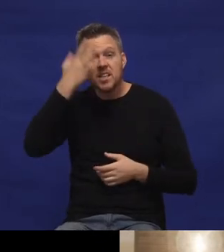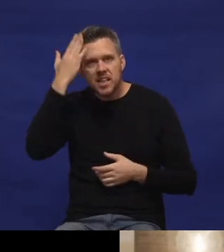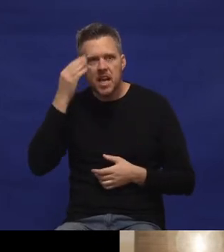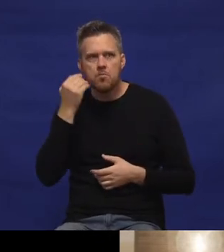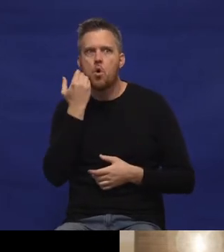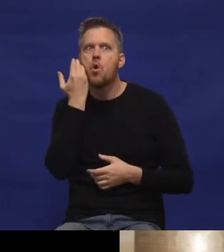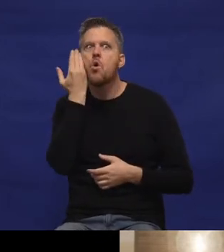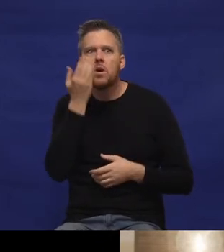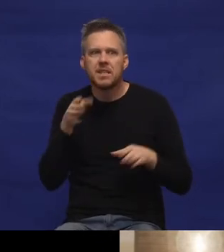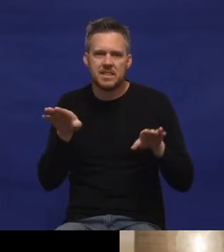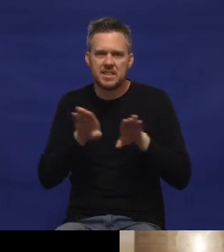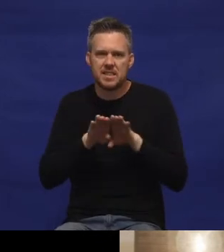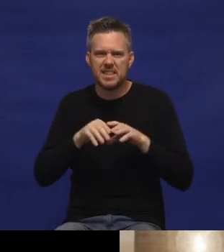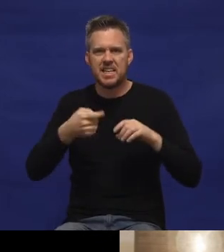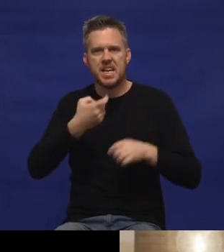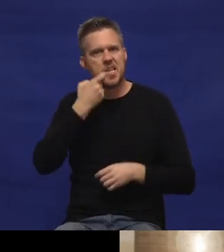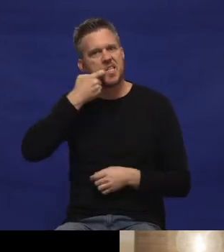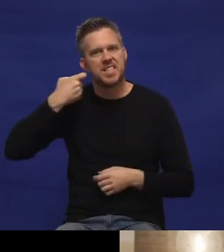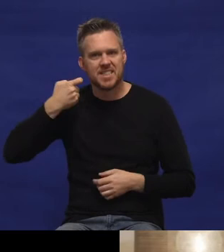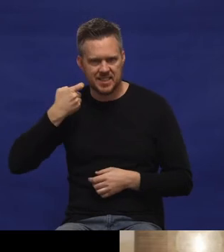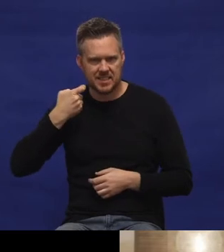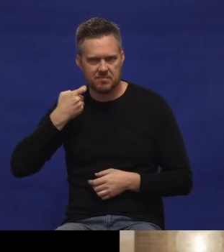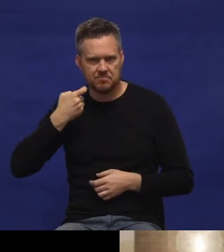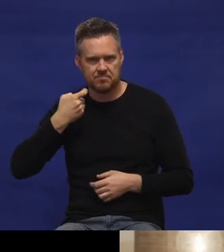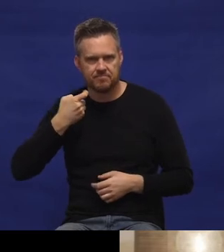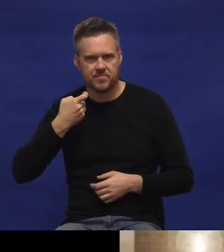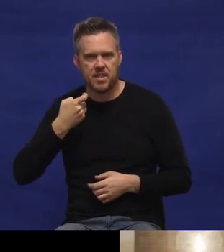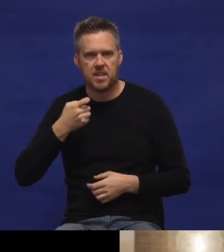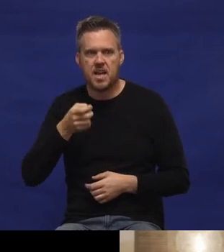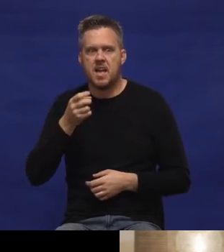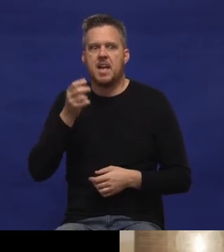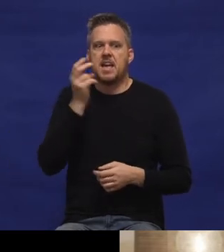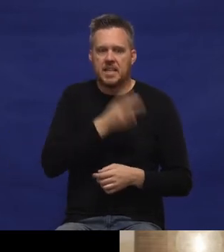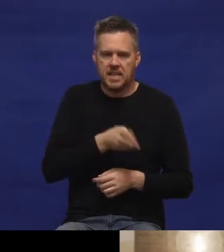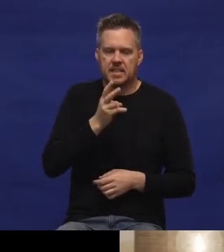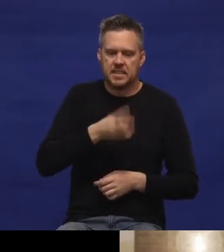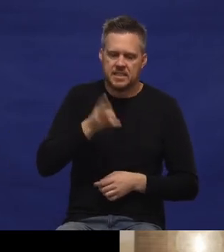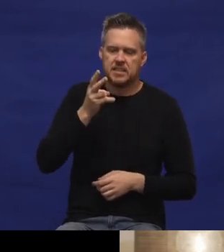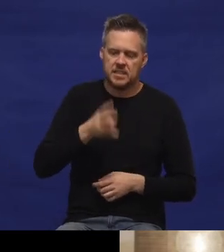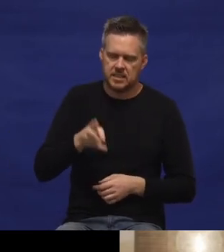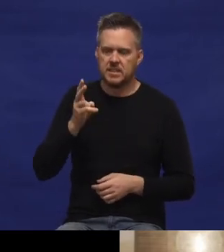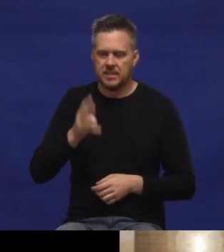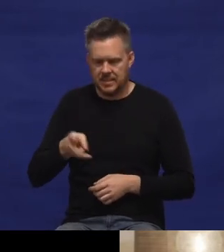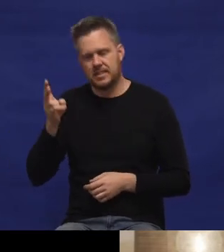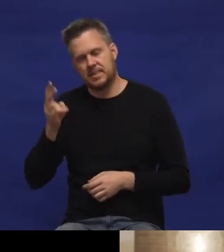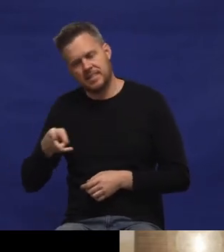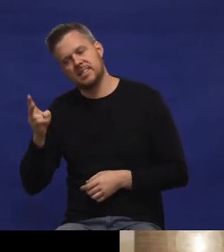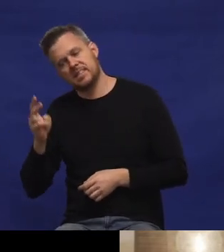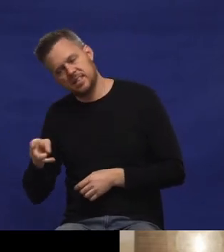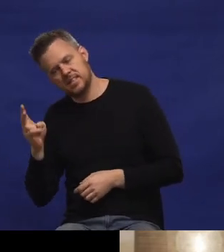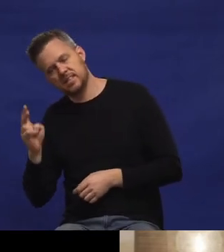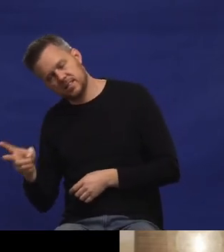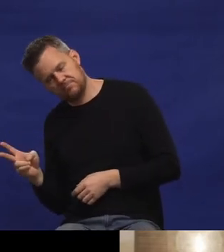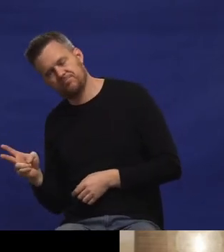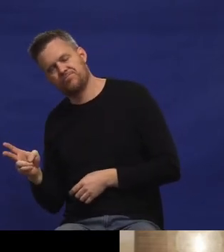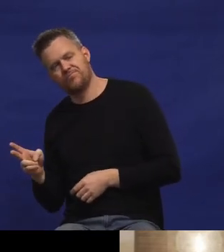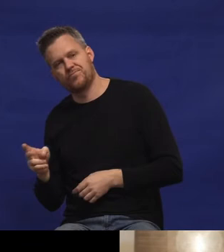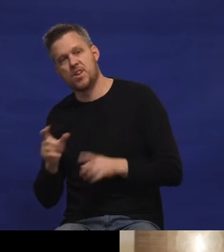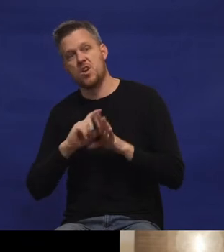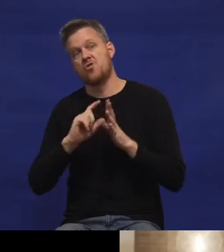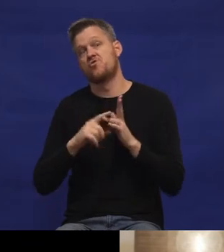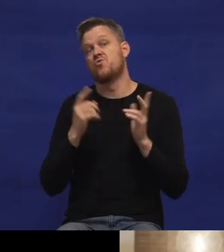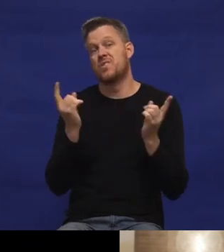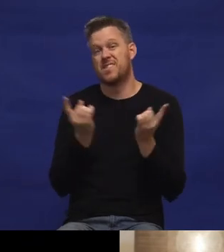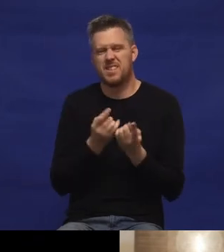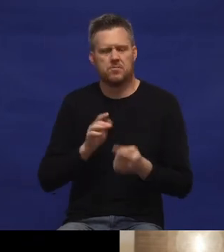synonymous with addiction. Repeat behavior, repeat offense, doing the thing that we don't want to